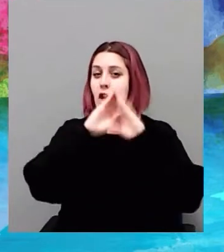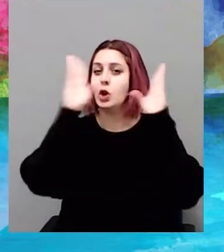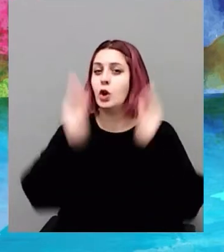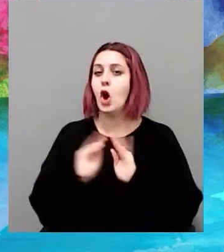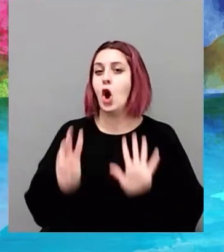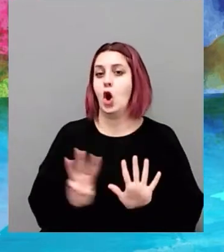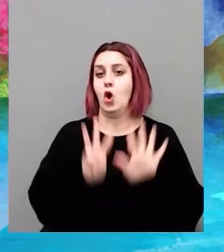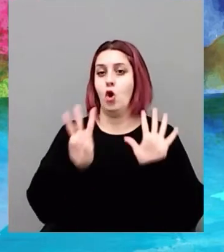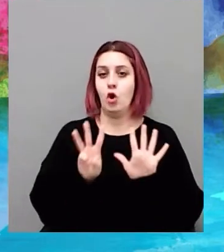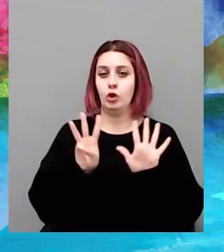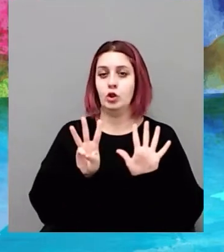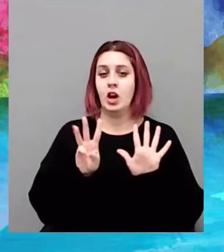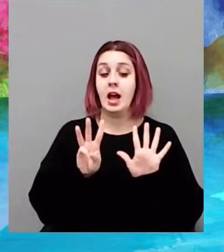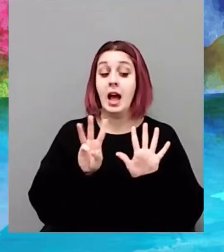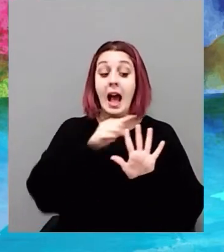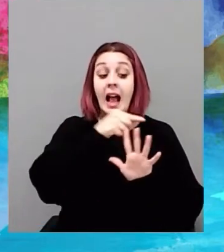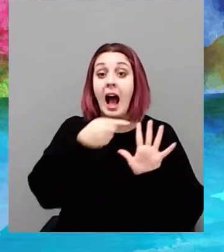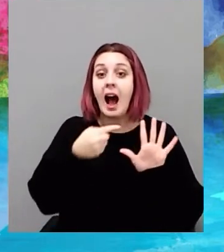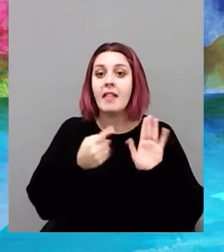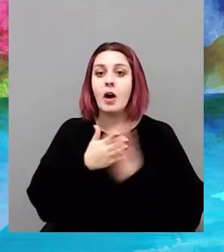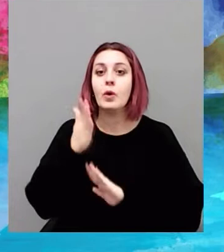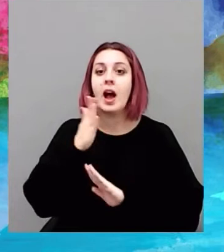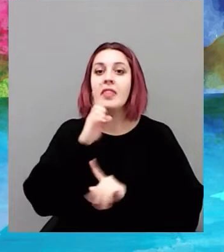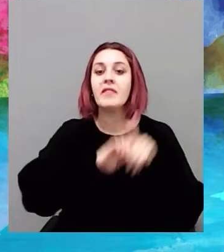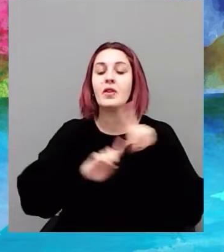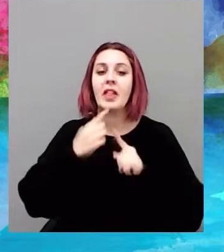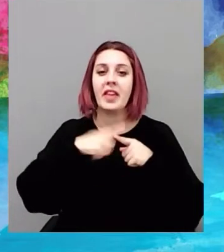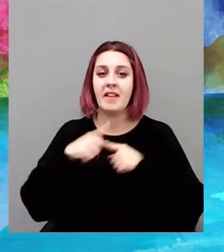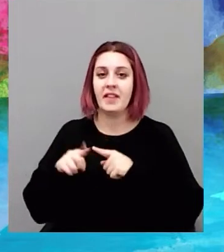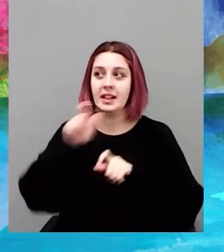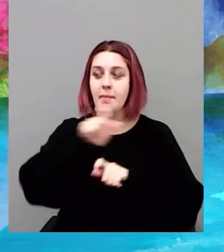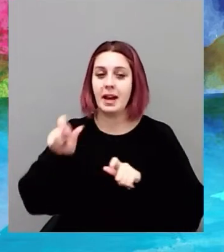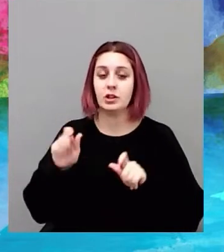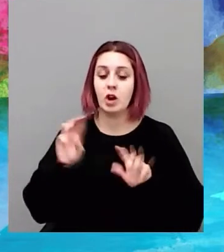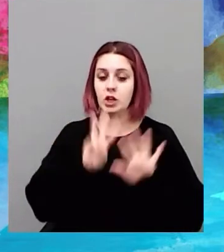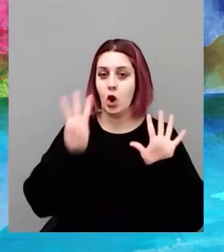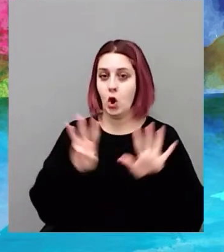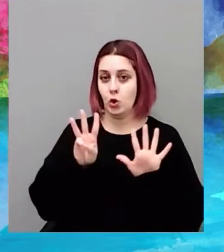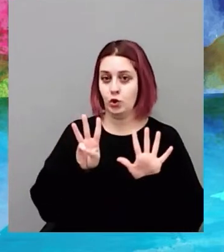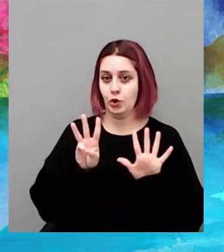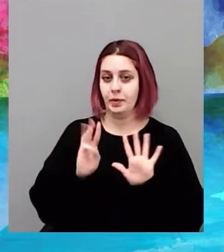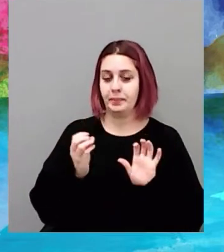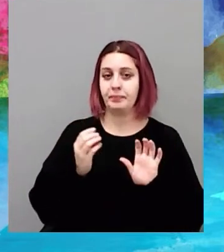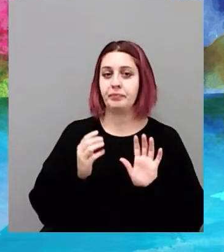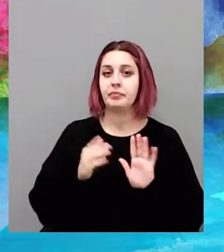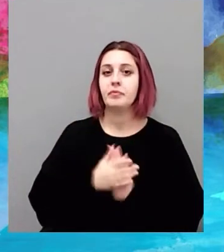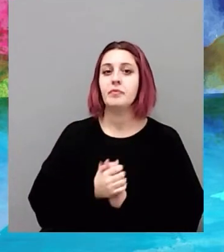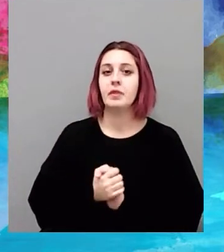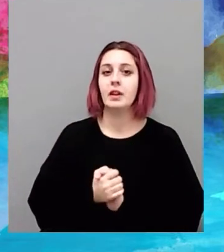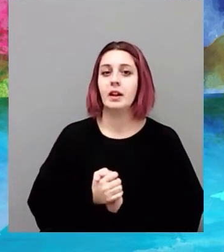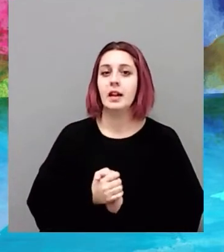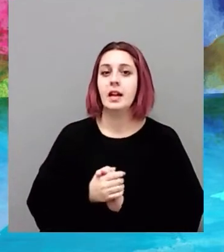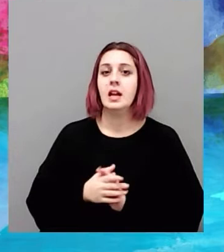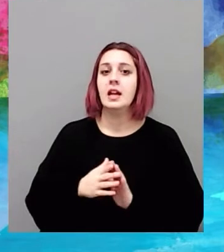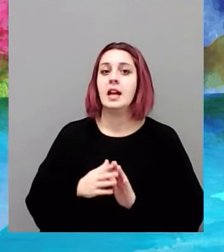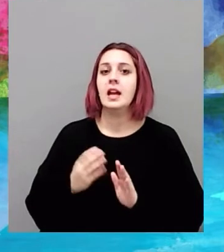for people. And it's based on a color code, which gives the accessibility level of the place. And the idea is